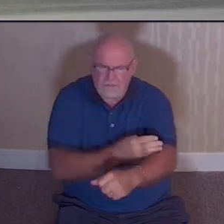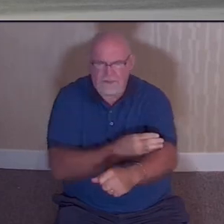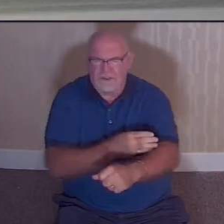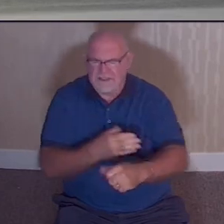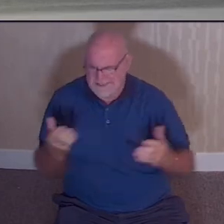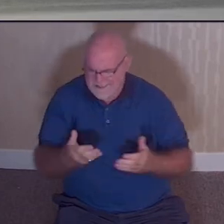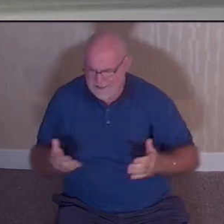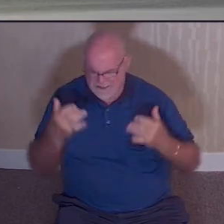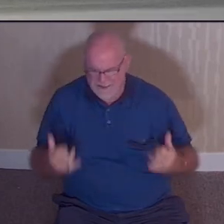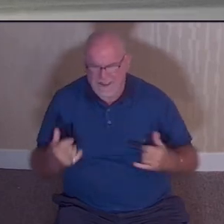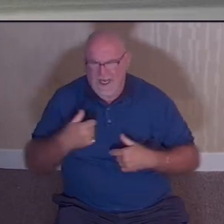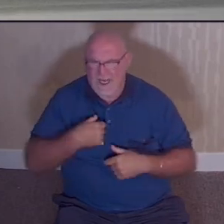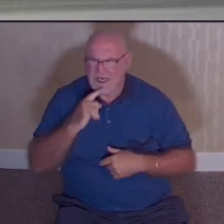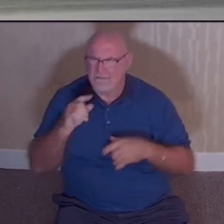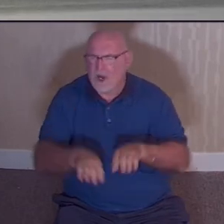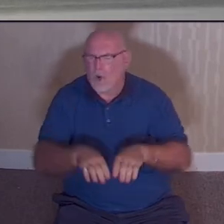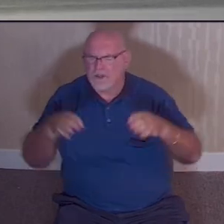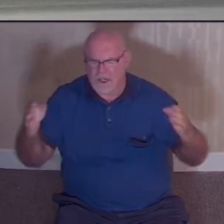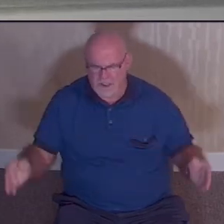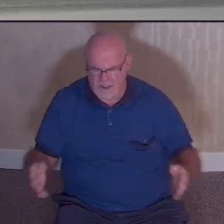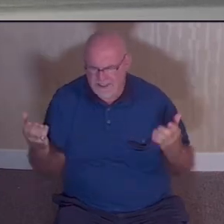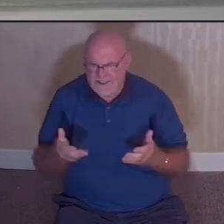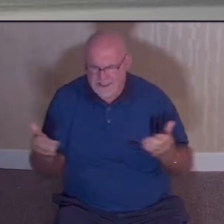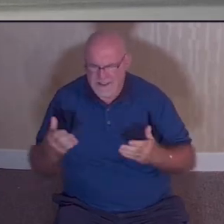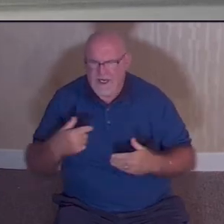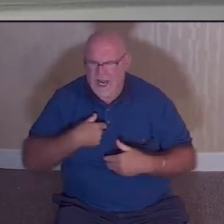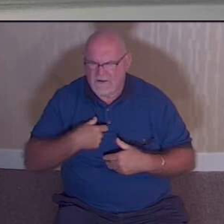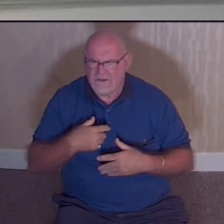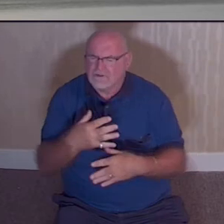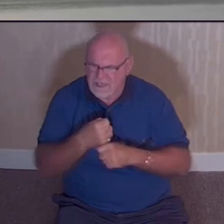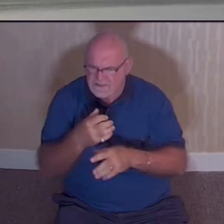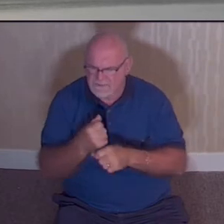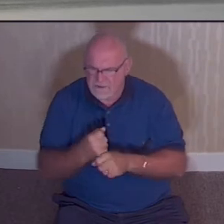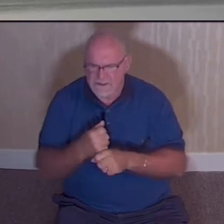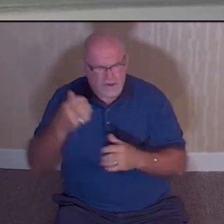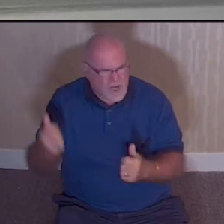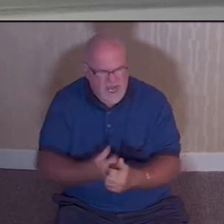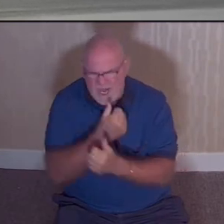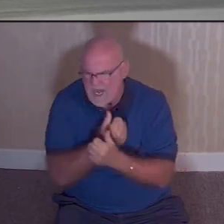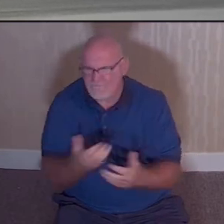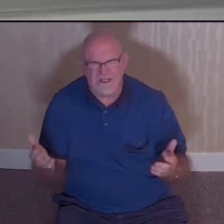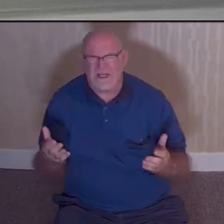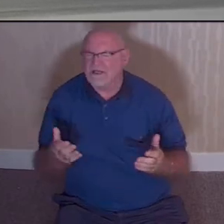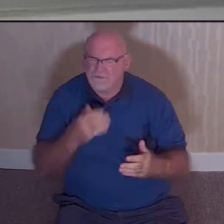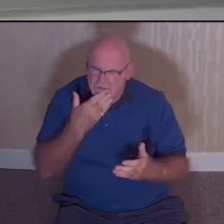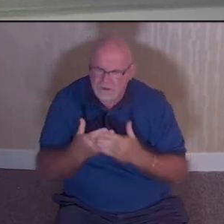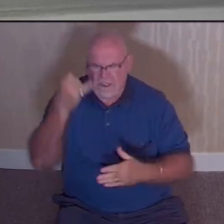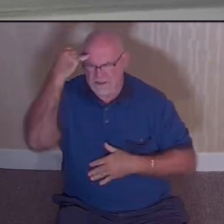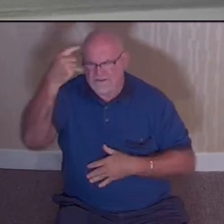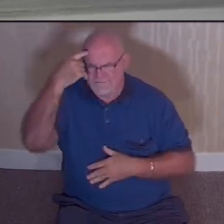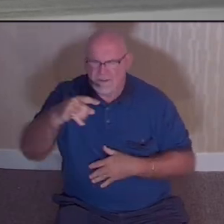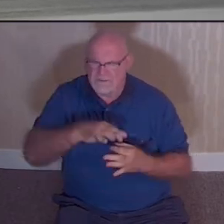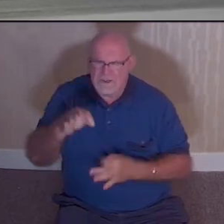And here today, I am opening up. Here today, I am receptive to every wonderful idea for